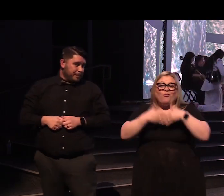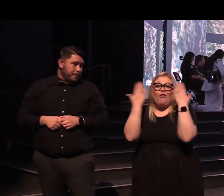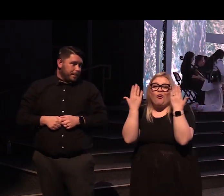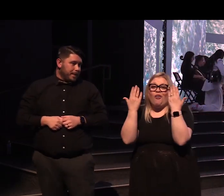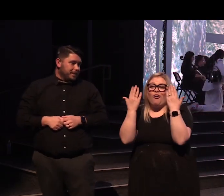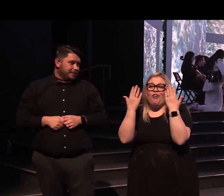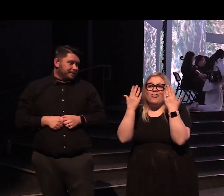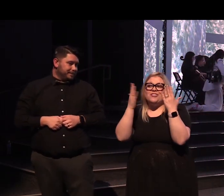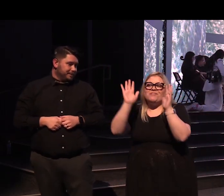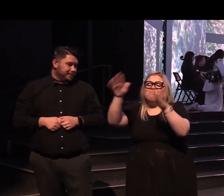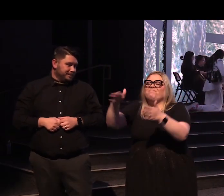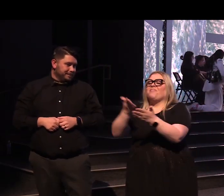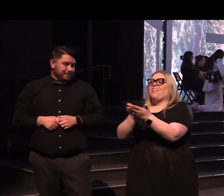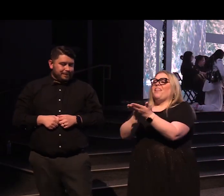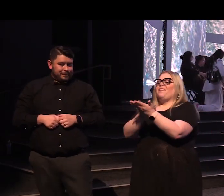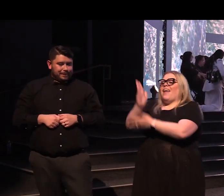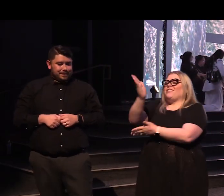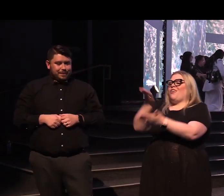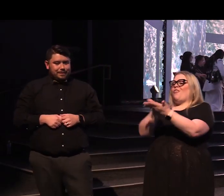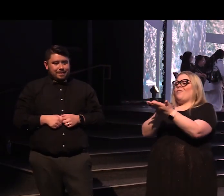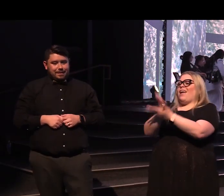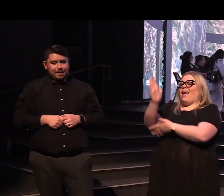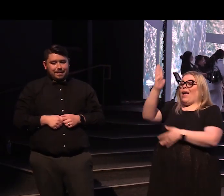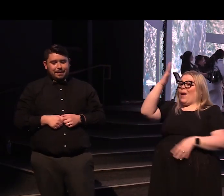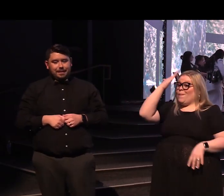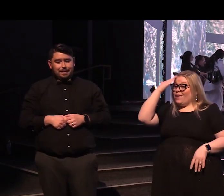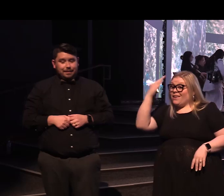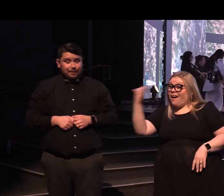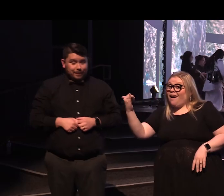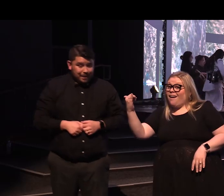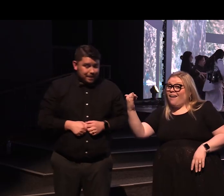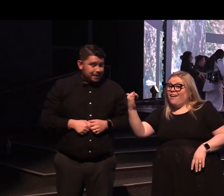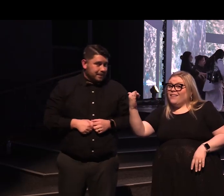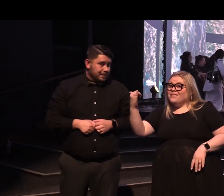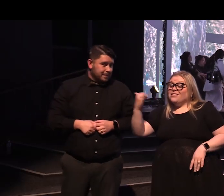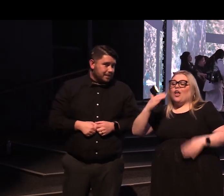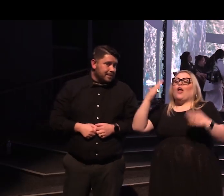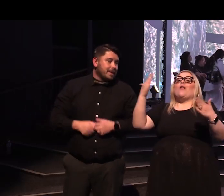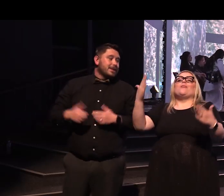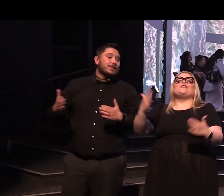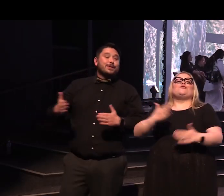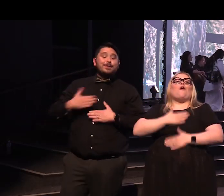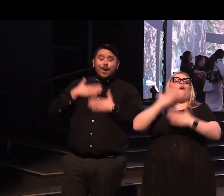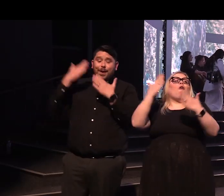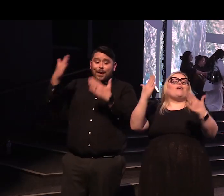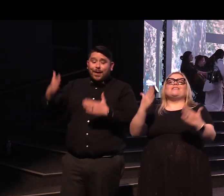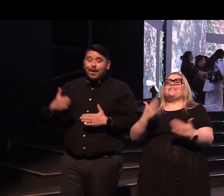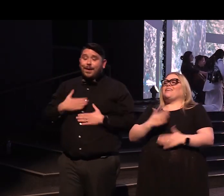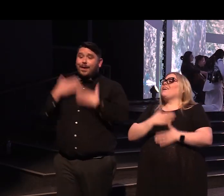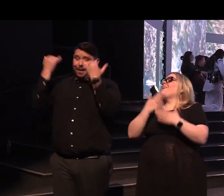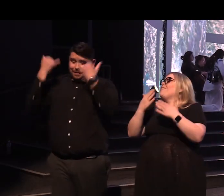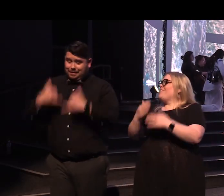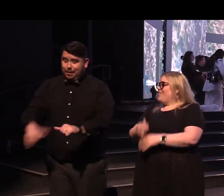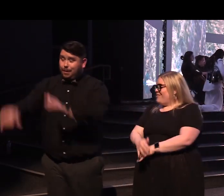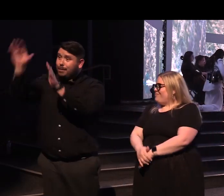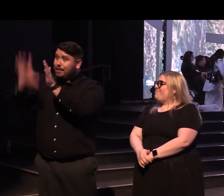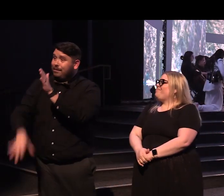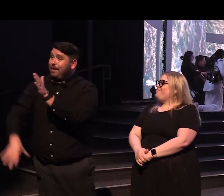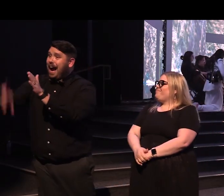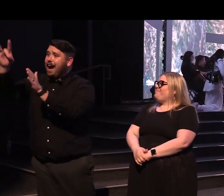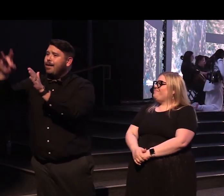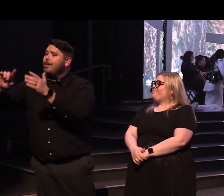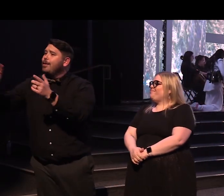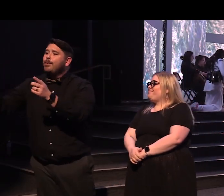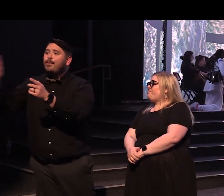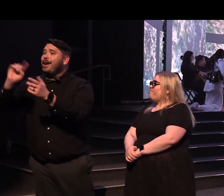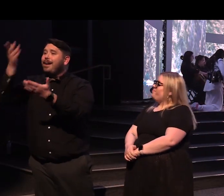no falls, well, that's alright, because joy can still be